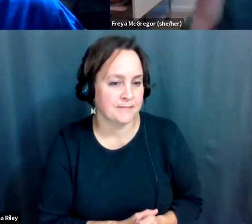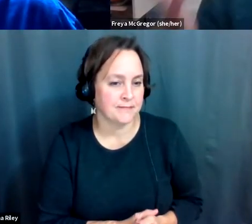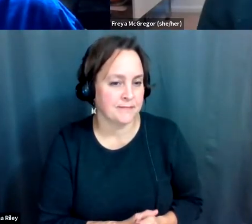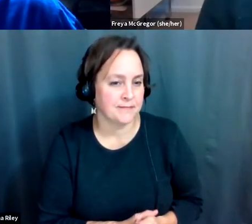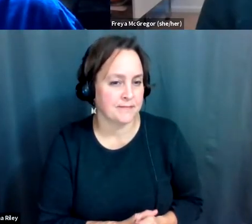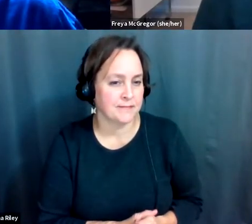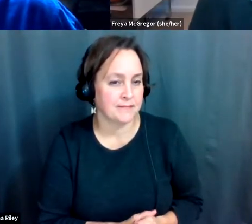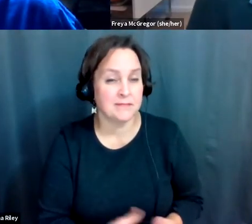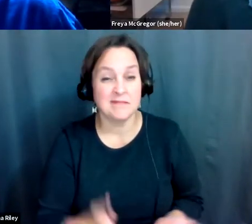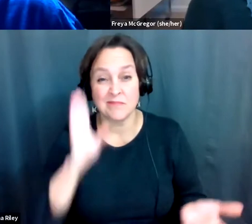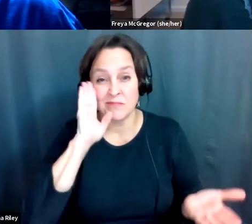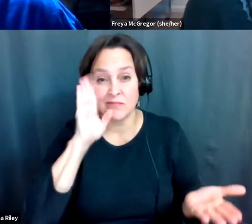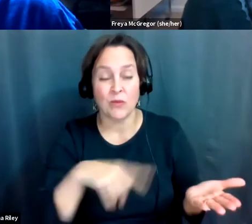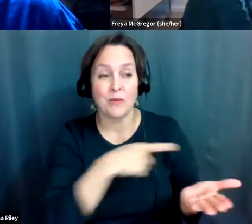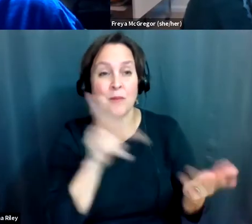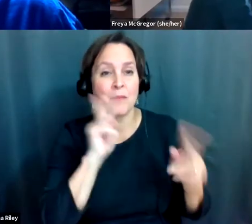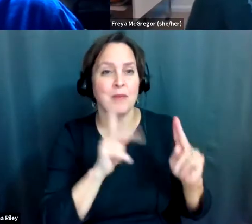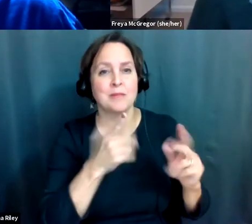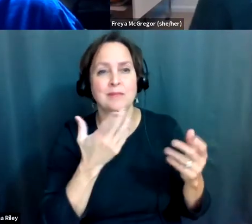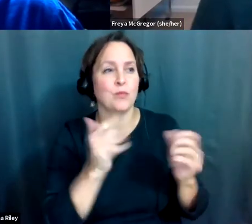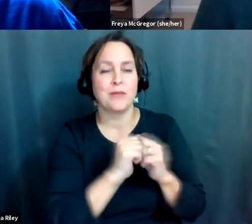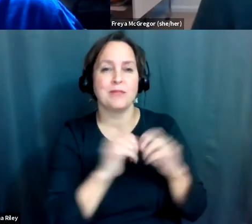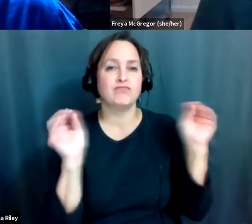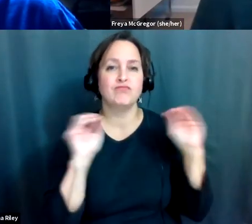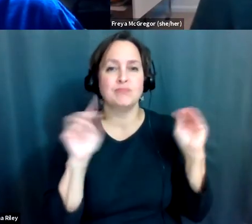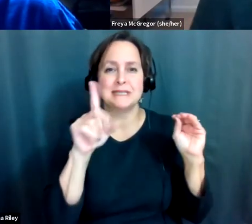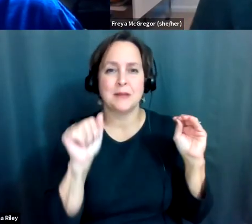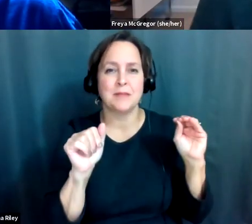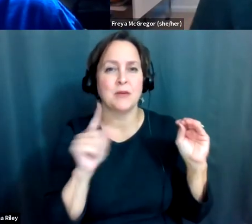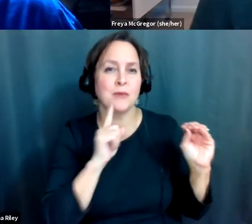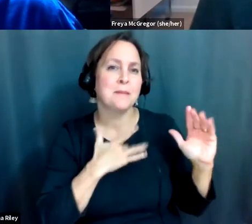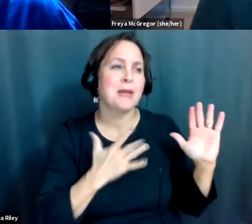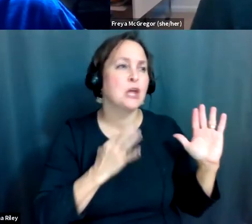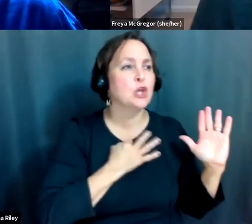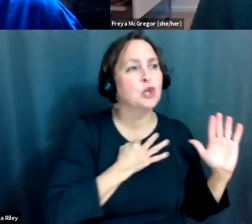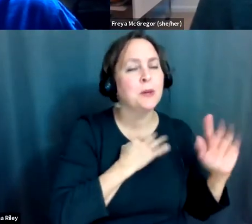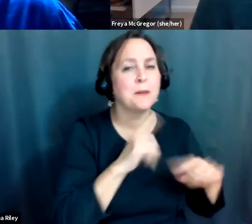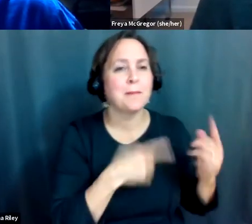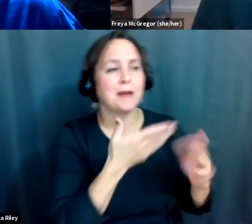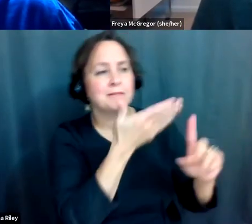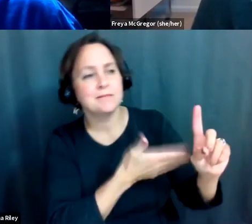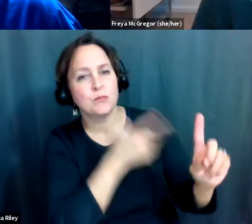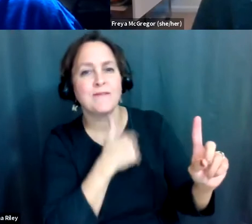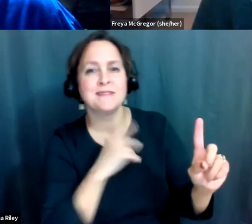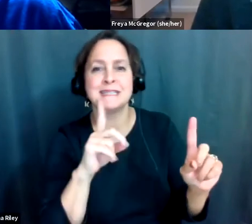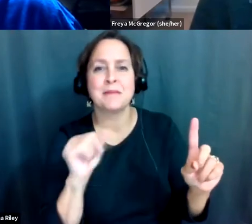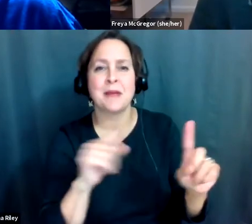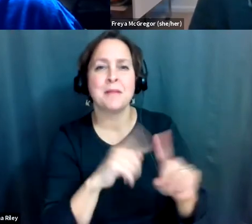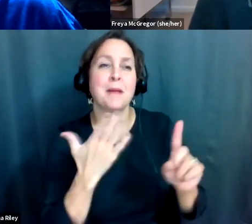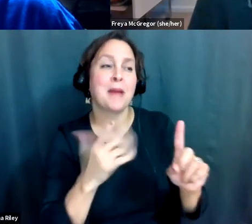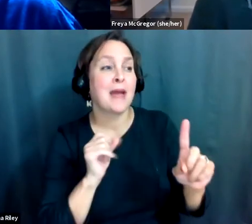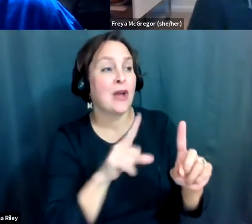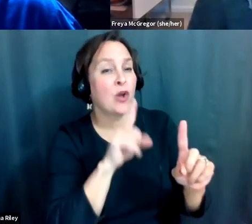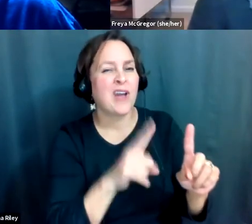many non-disabled people are really curious about someone with a disability, uh, but they may ask some questions that are